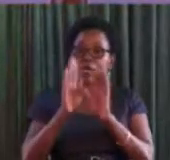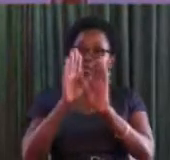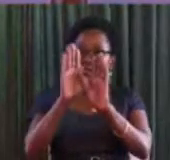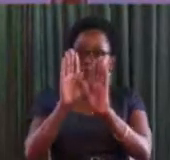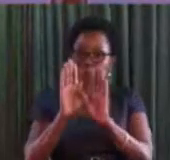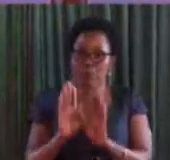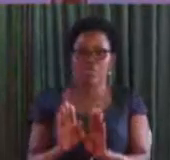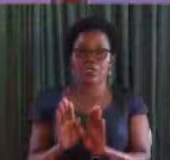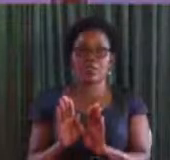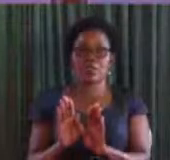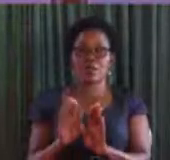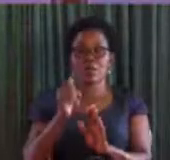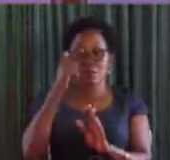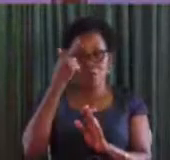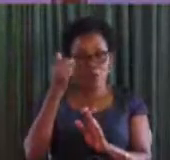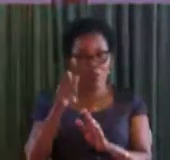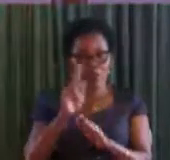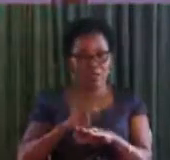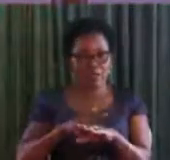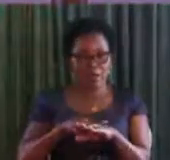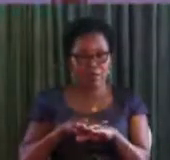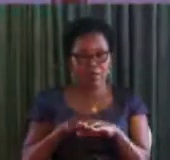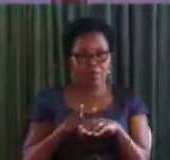important, because then